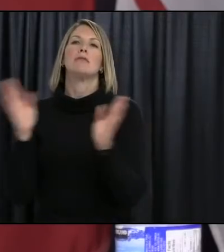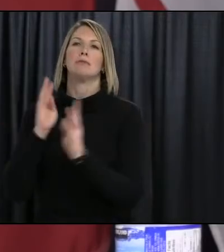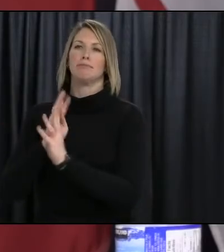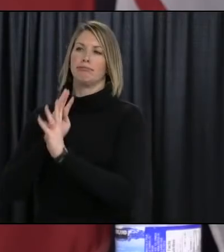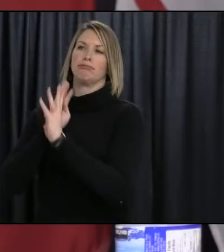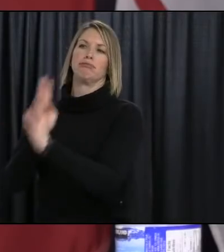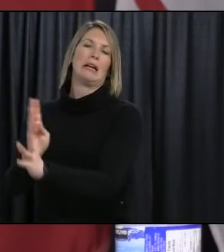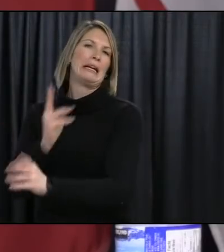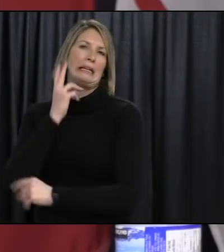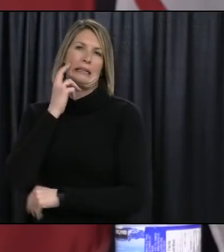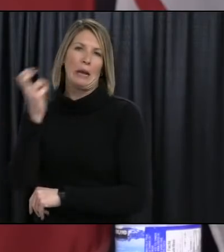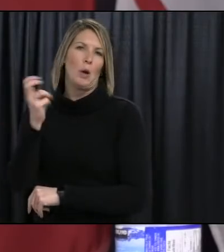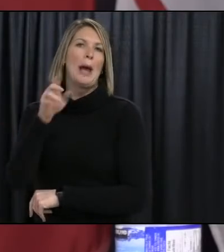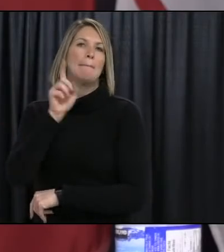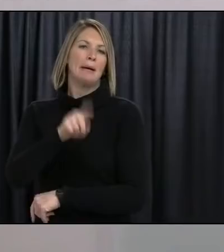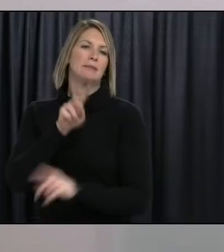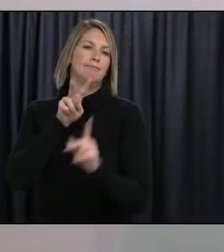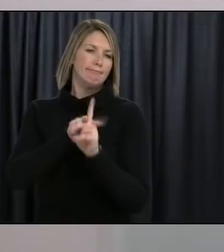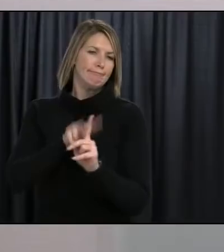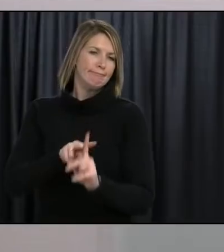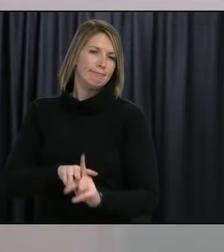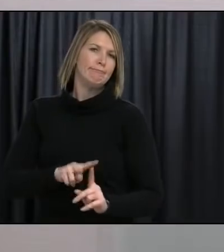it. Great, thank you.